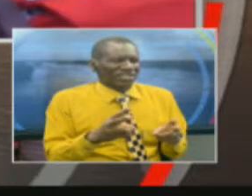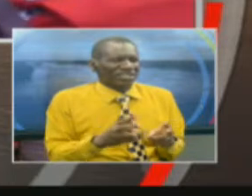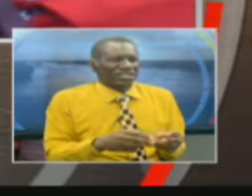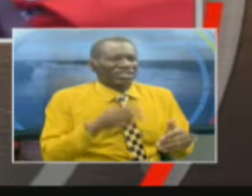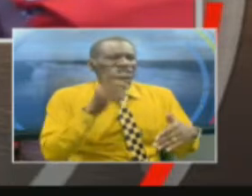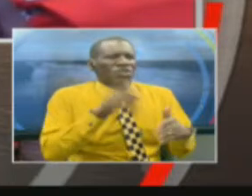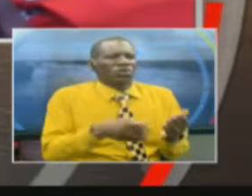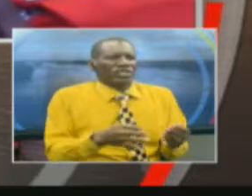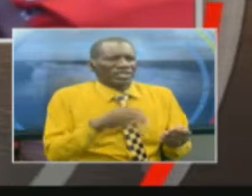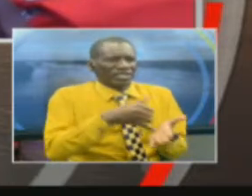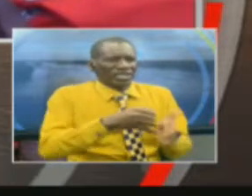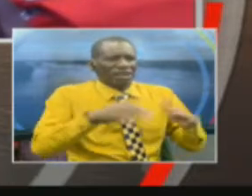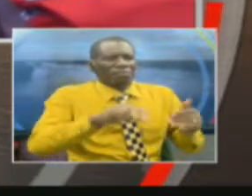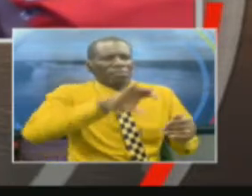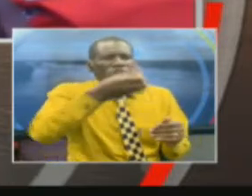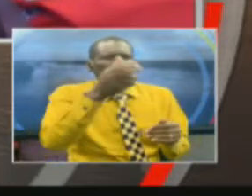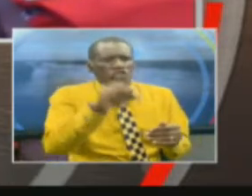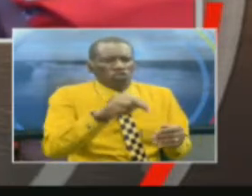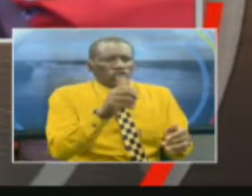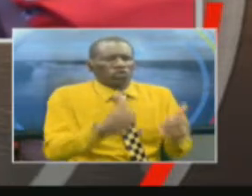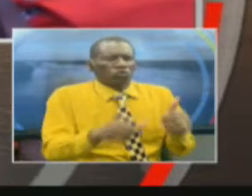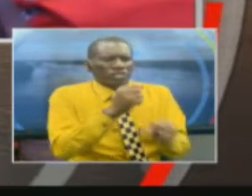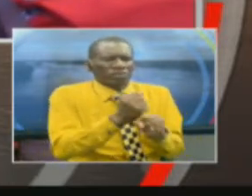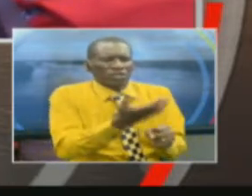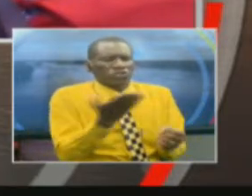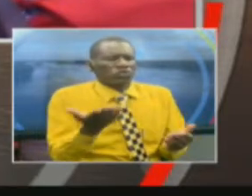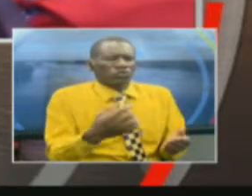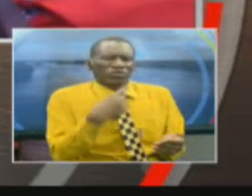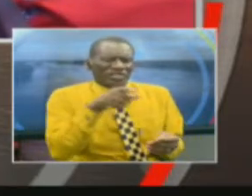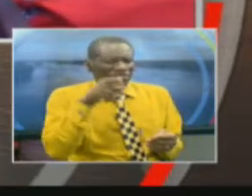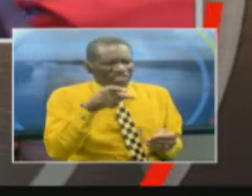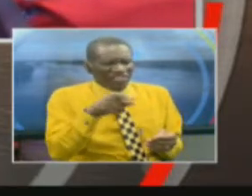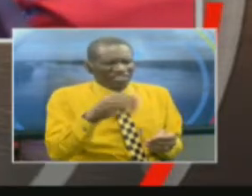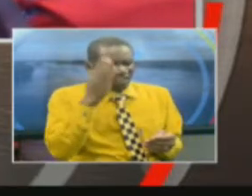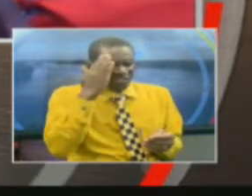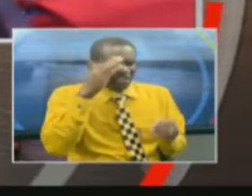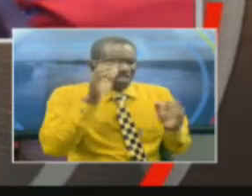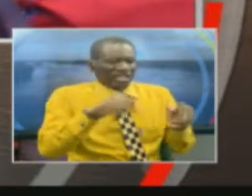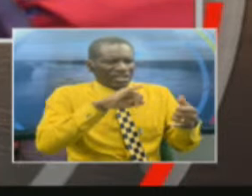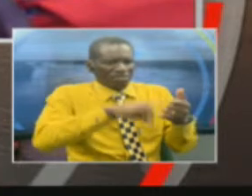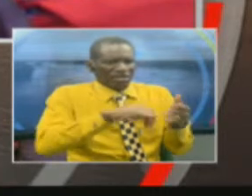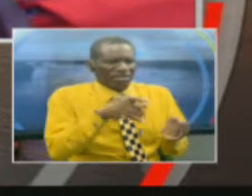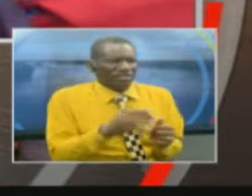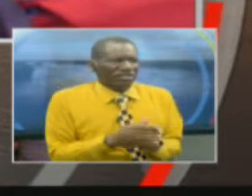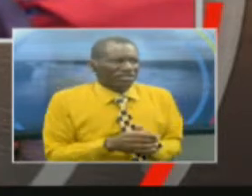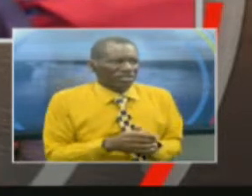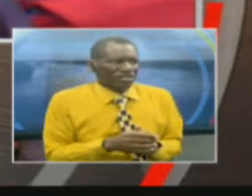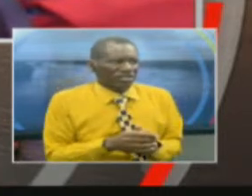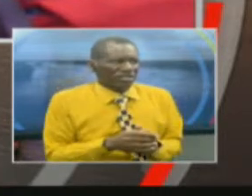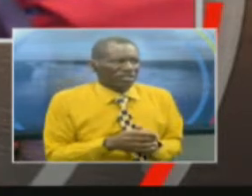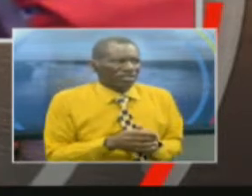what is it about John that made you say, okay, fine, this one I think it can work?